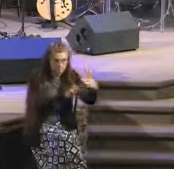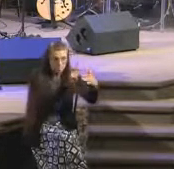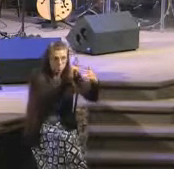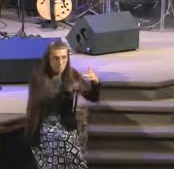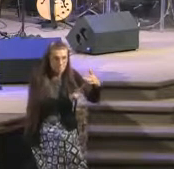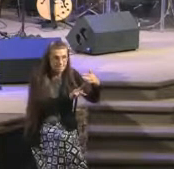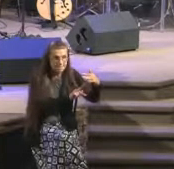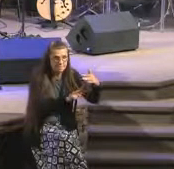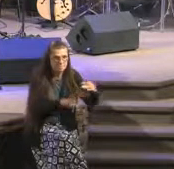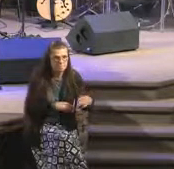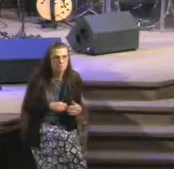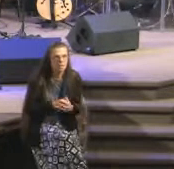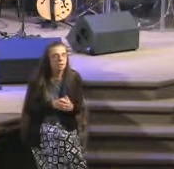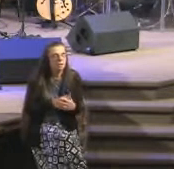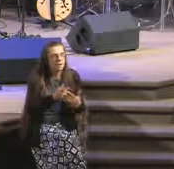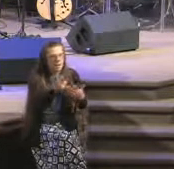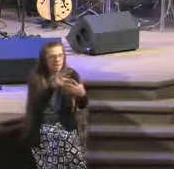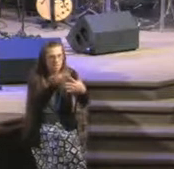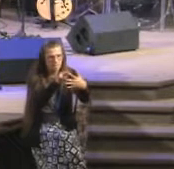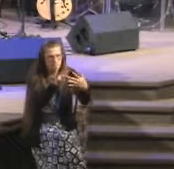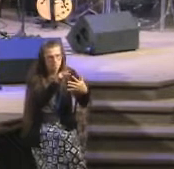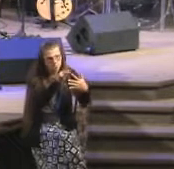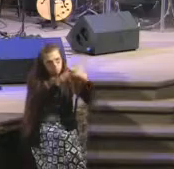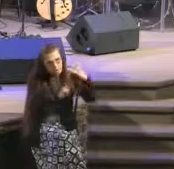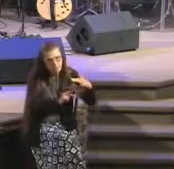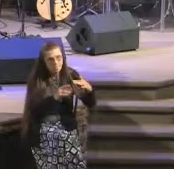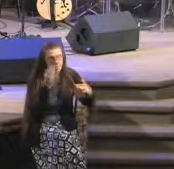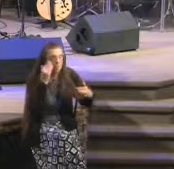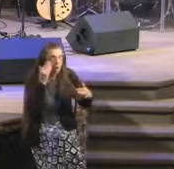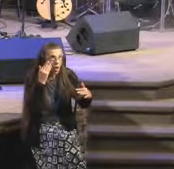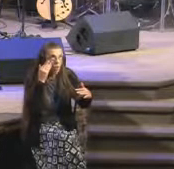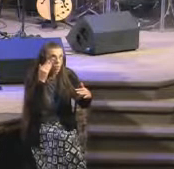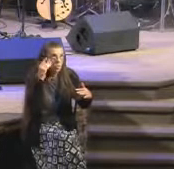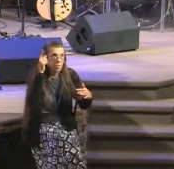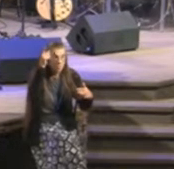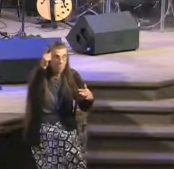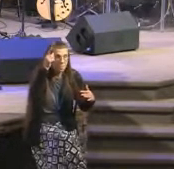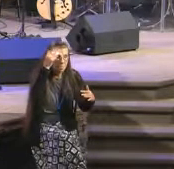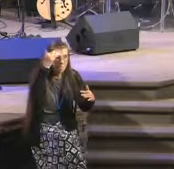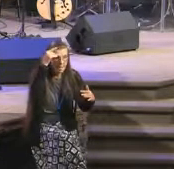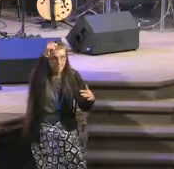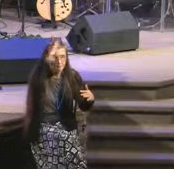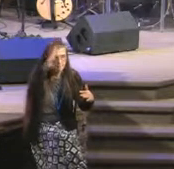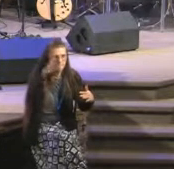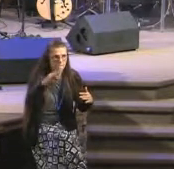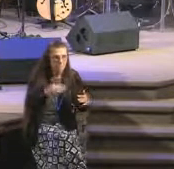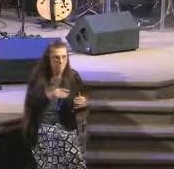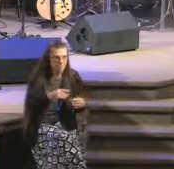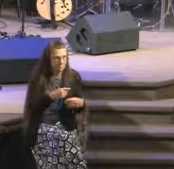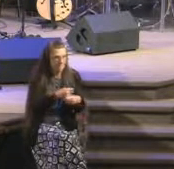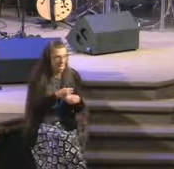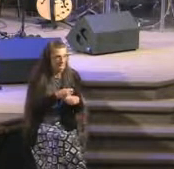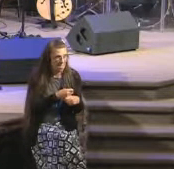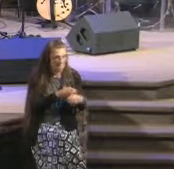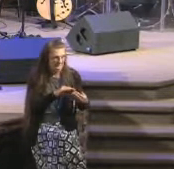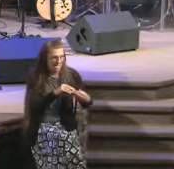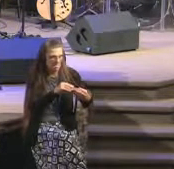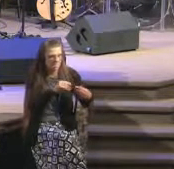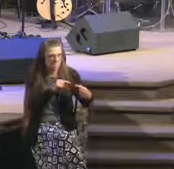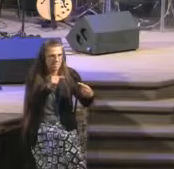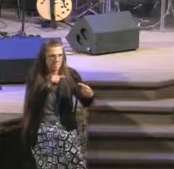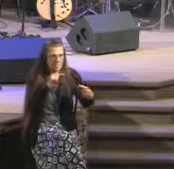And the prophets, who should know the mind of God and make it known, instead begin to deceive and manipulate people for their own purposes.